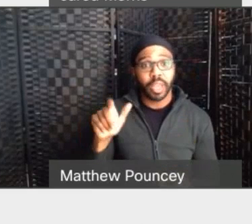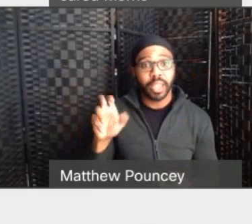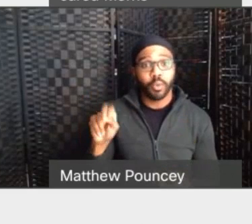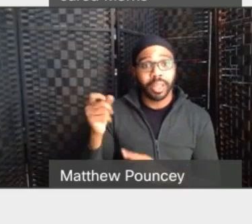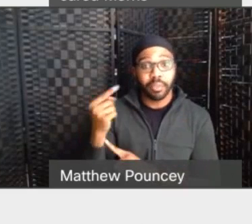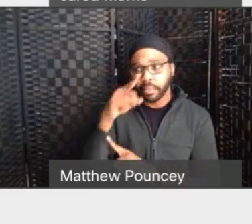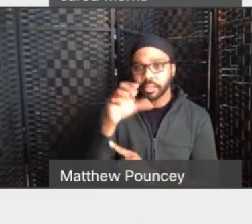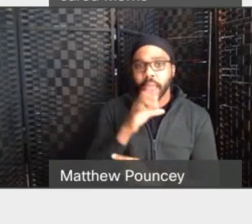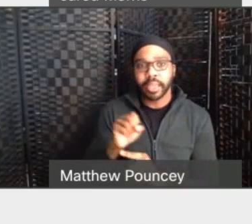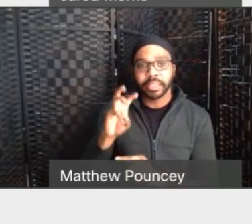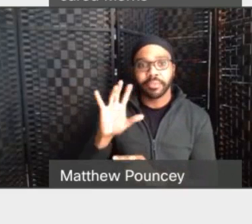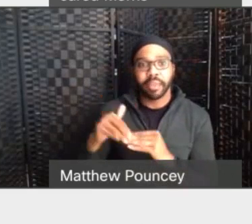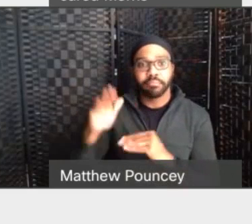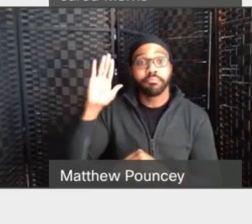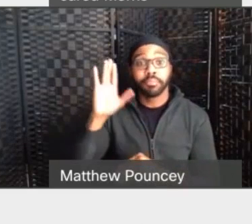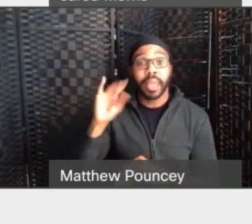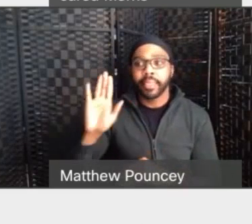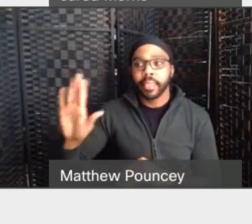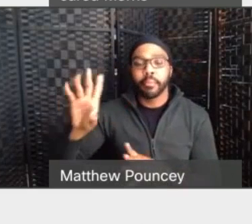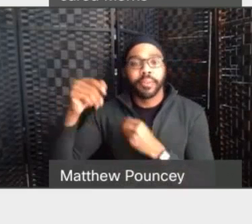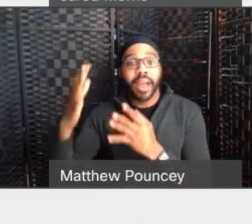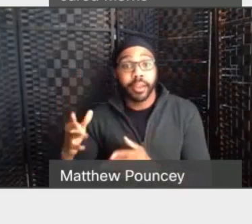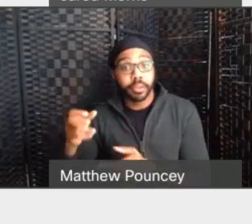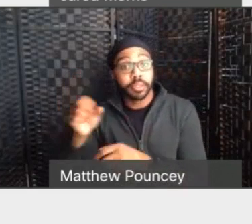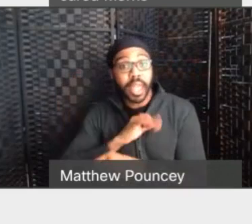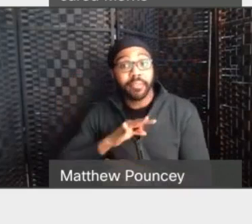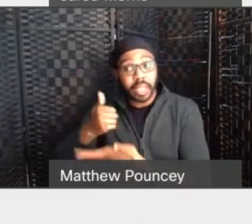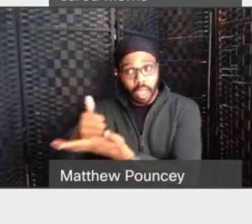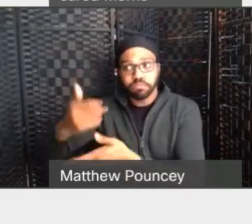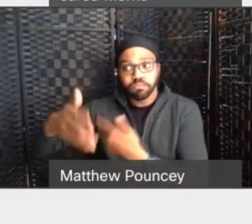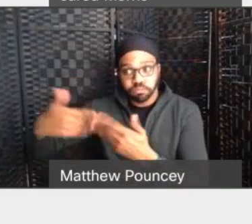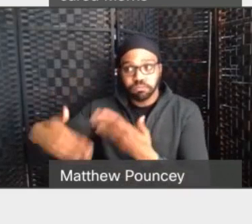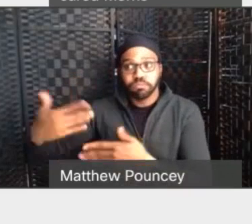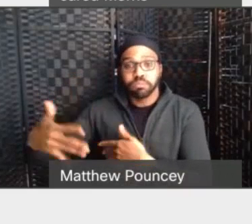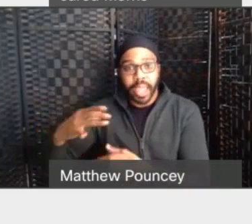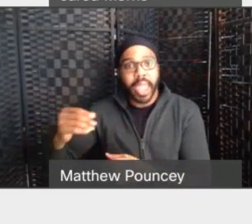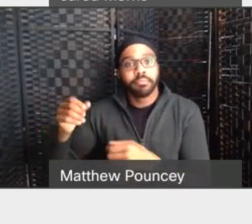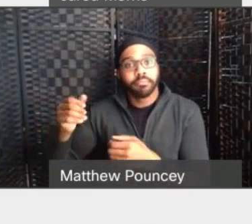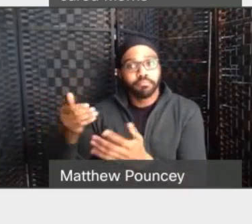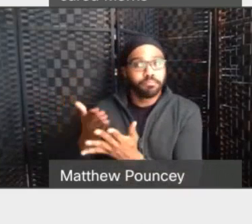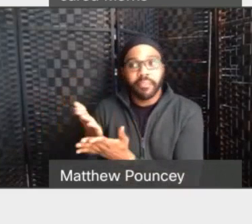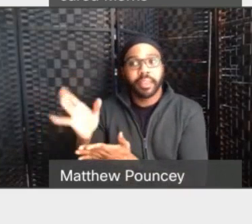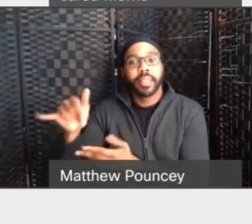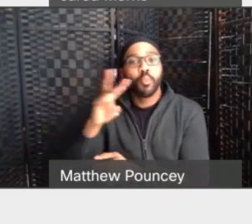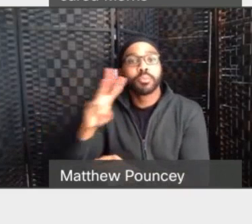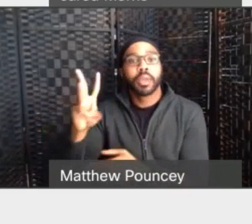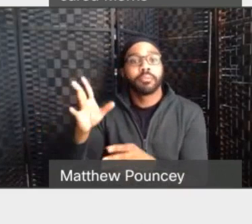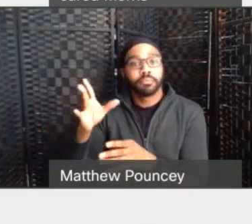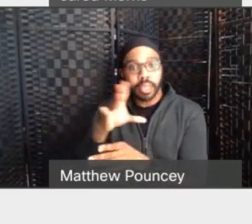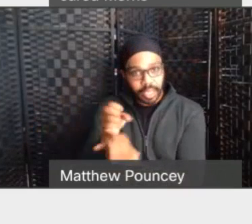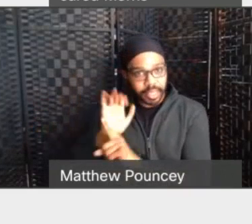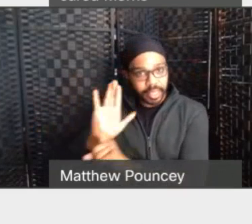over 65 and their provider staff has helped them and they have been able to navigate that and get their vaccine.